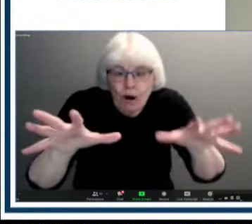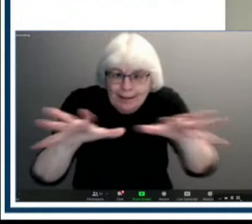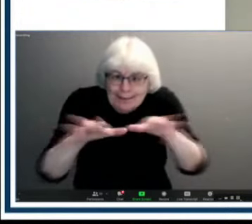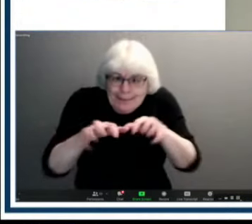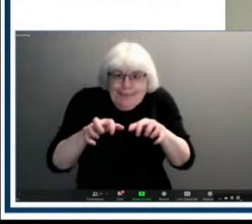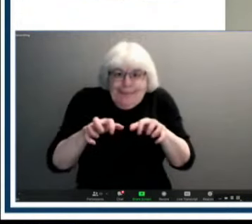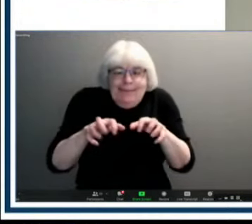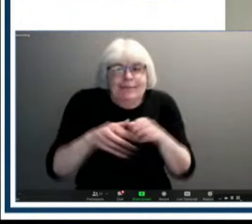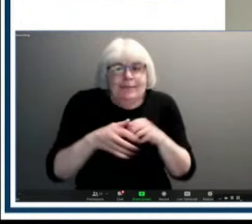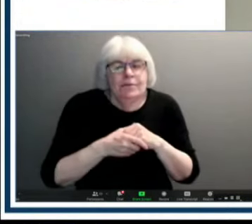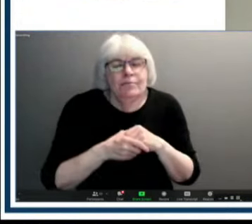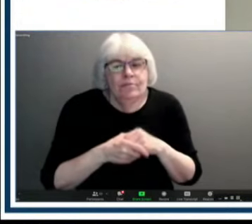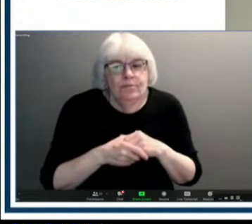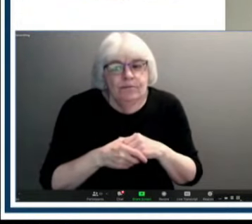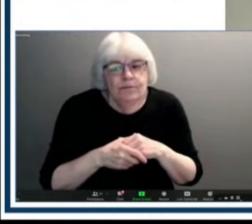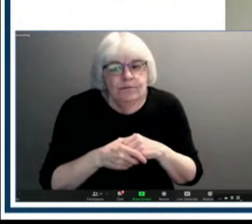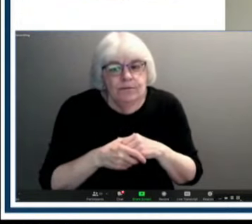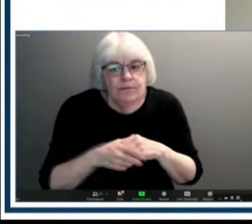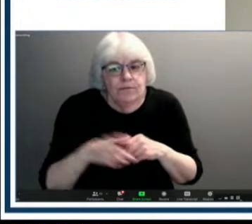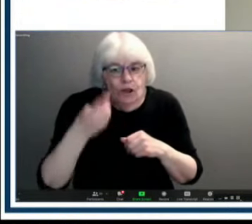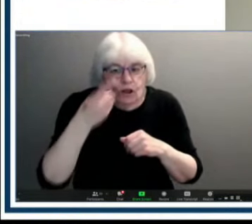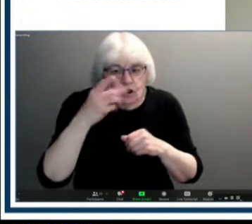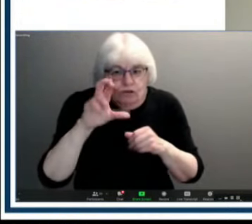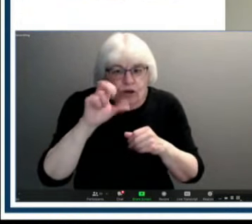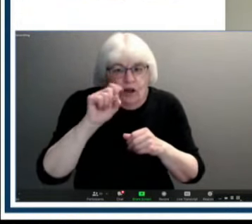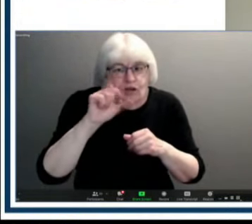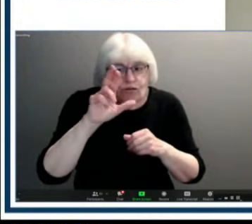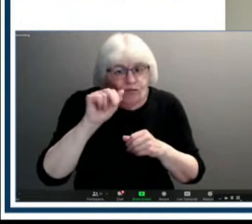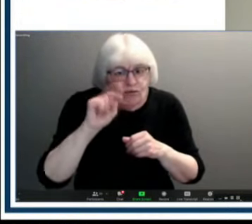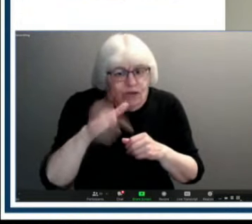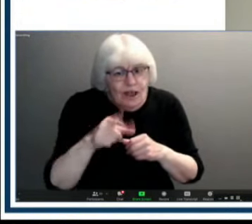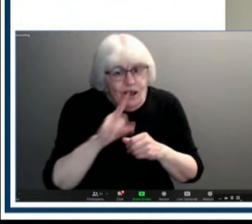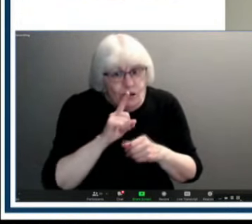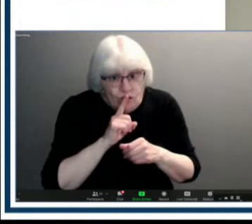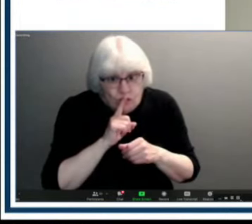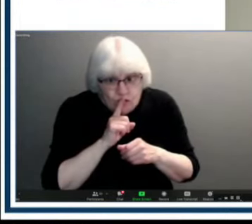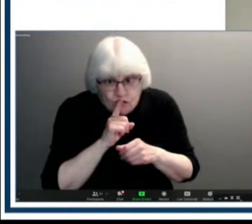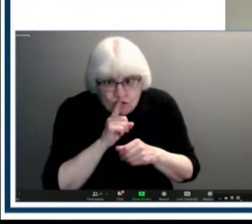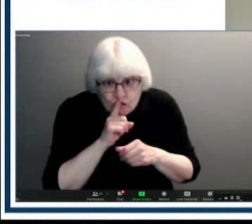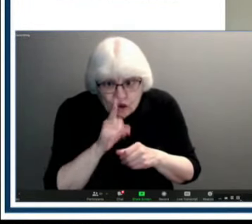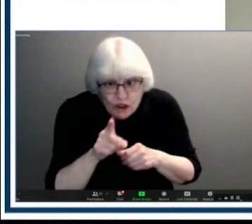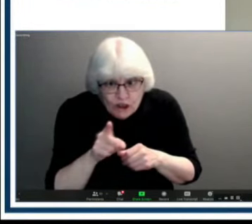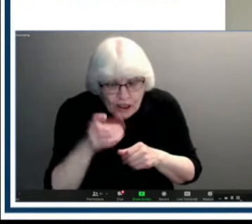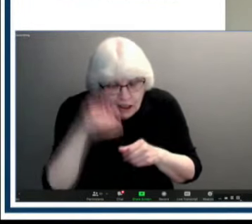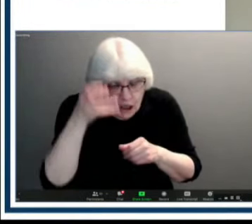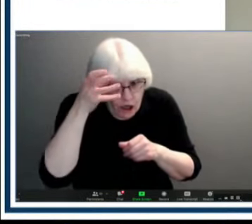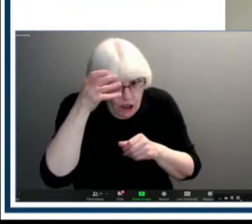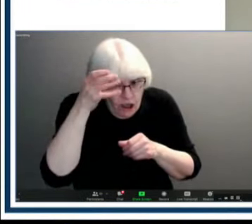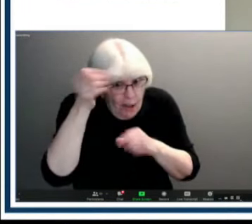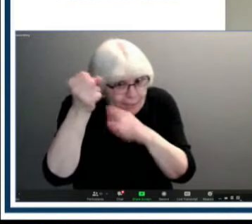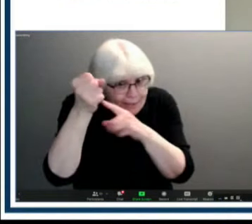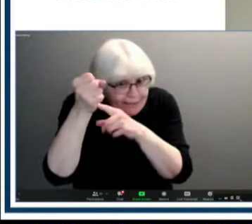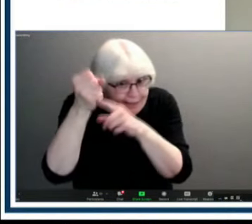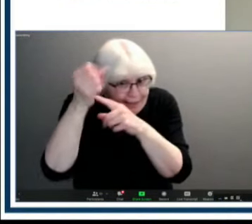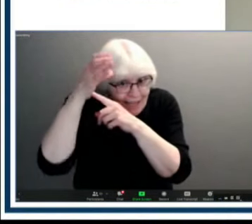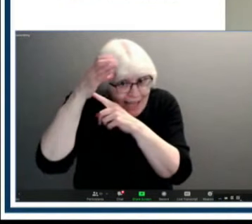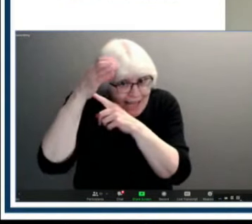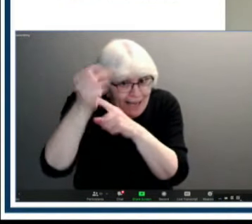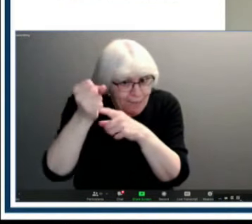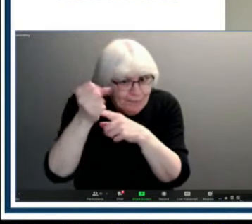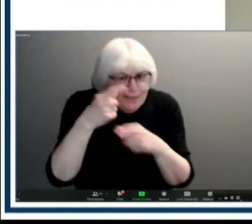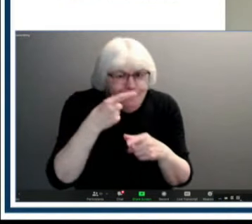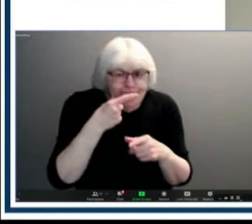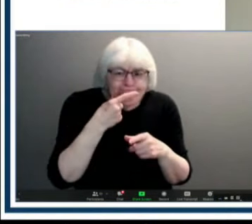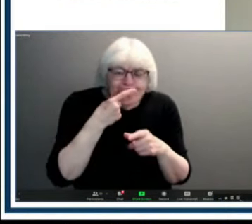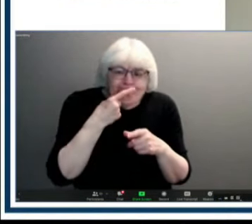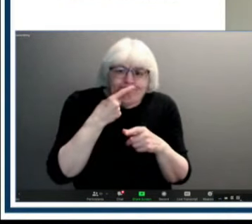common sense that always asking yourself, is this necessary that I do it? And who are